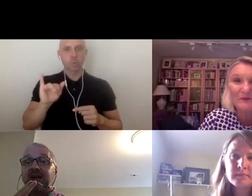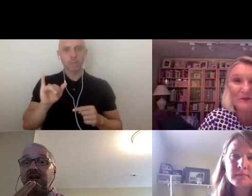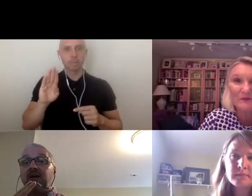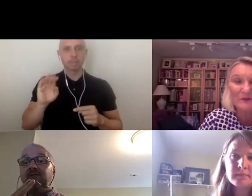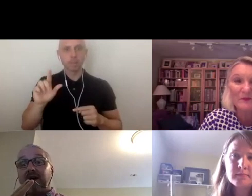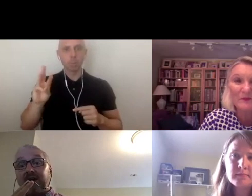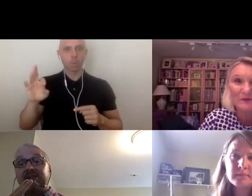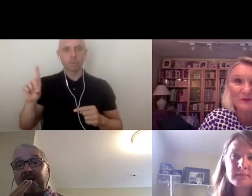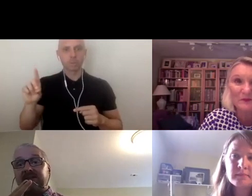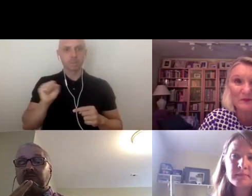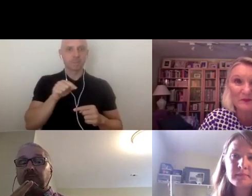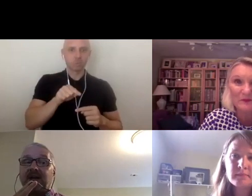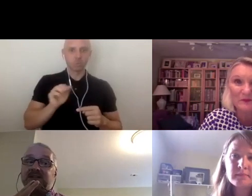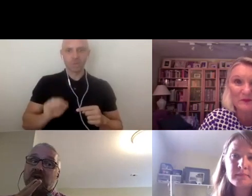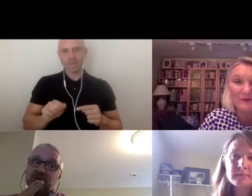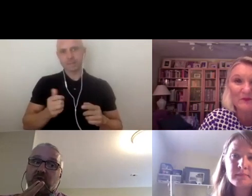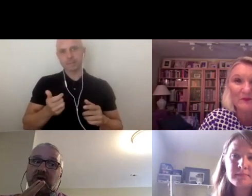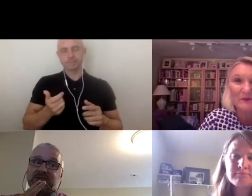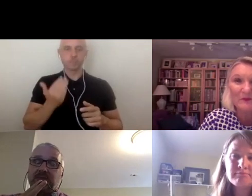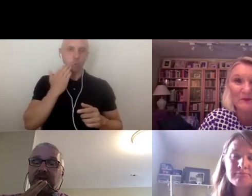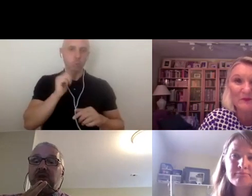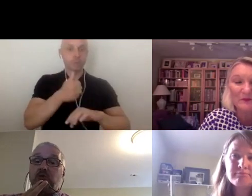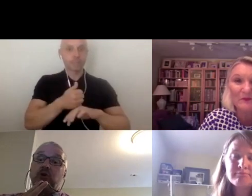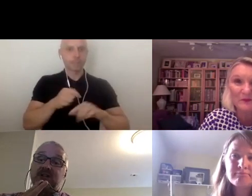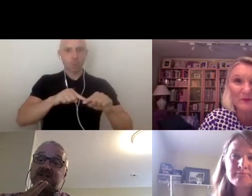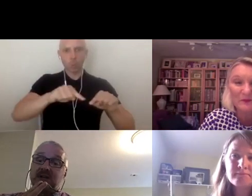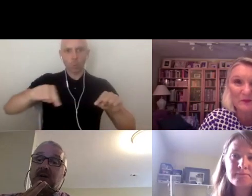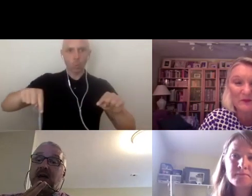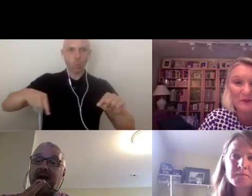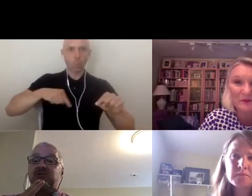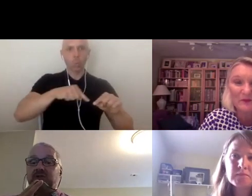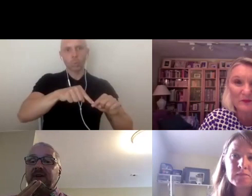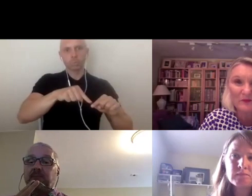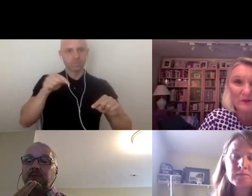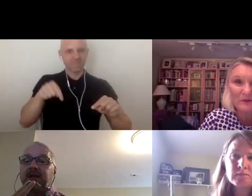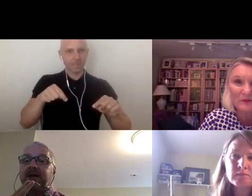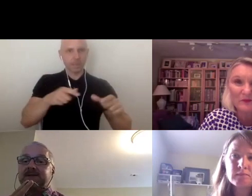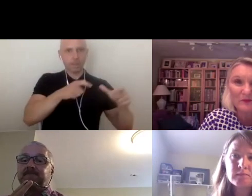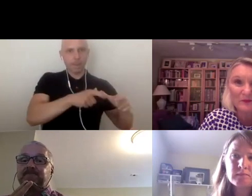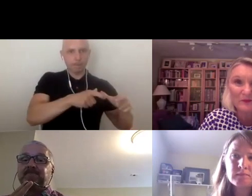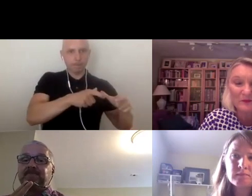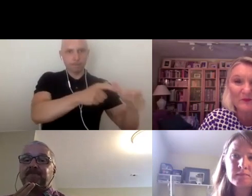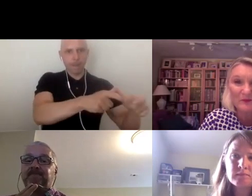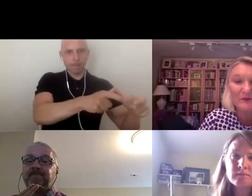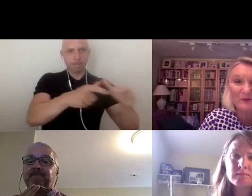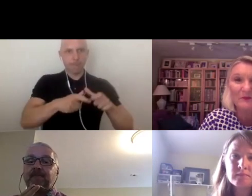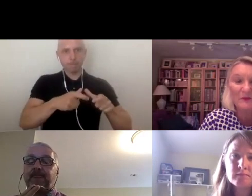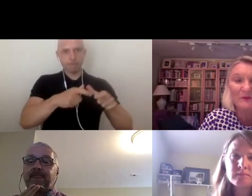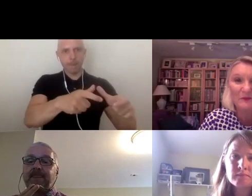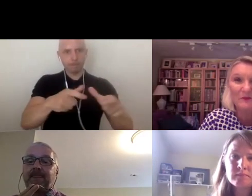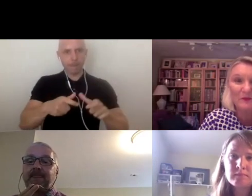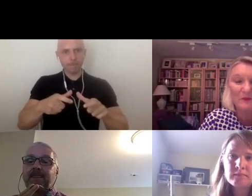could get very expensive, but that is also something that you could consider as you develop your plans.